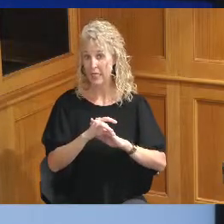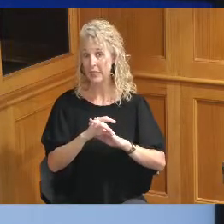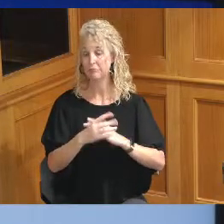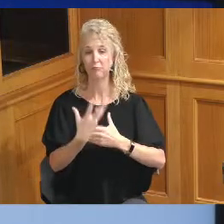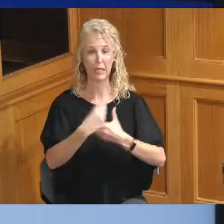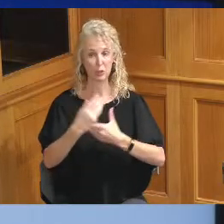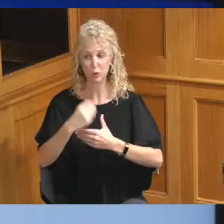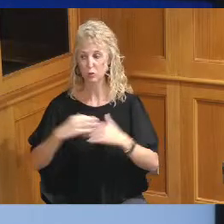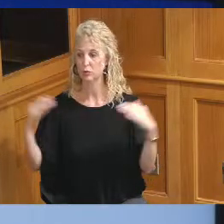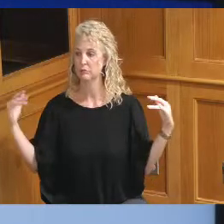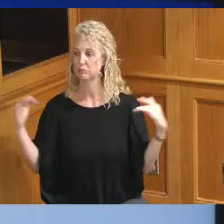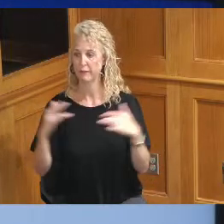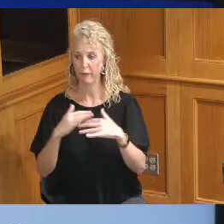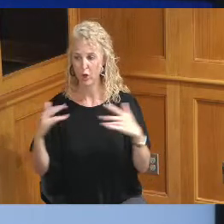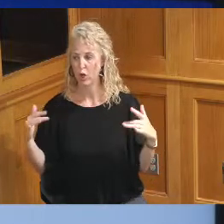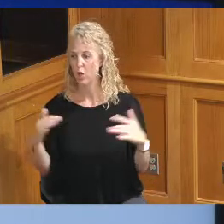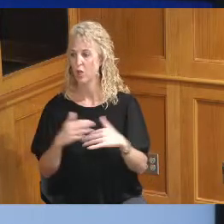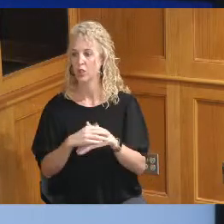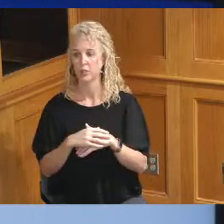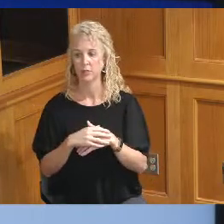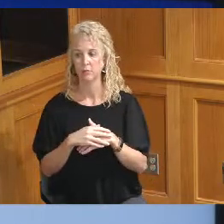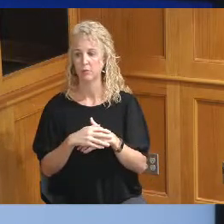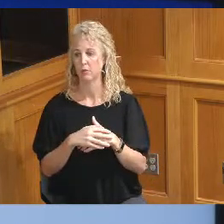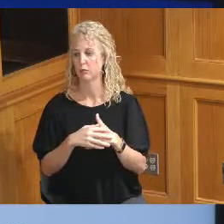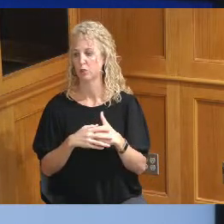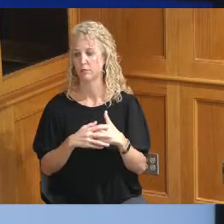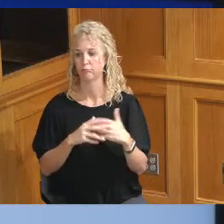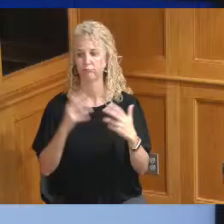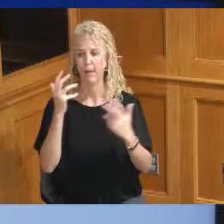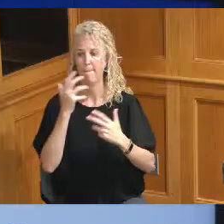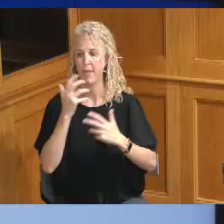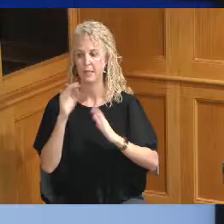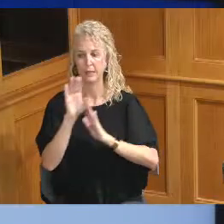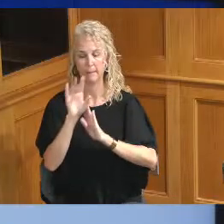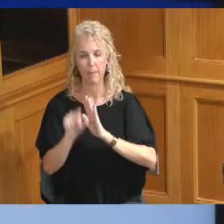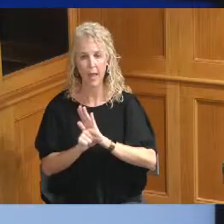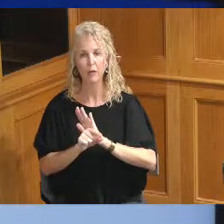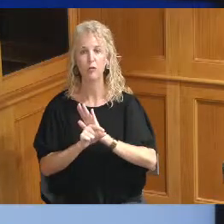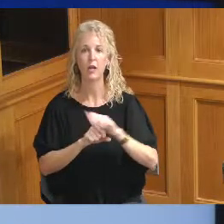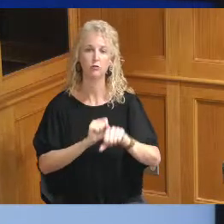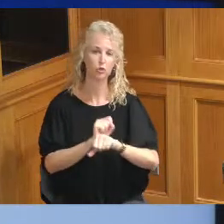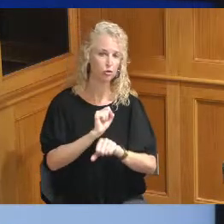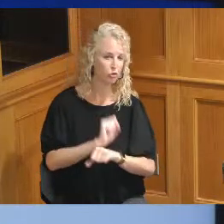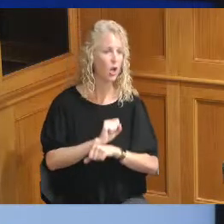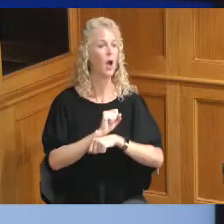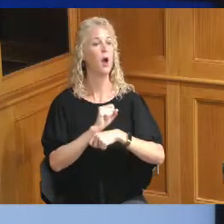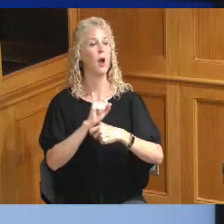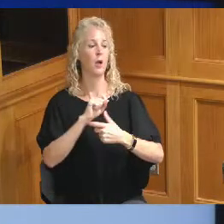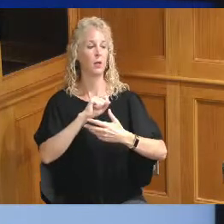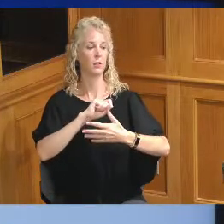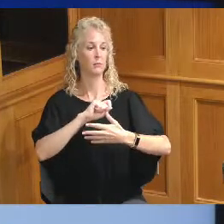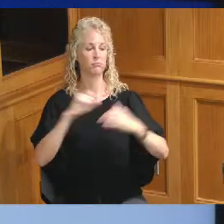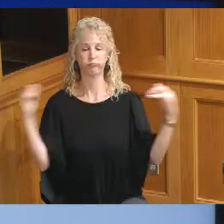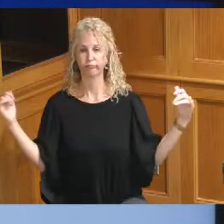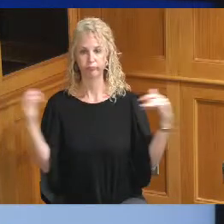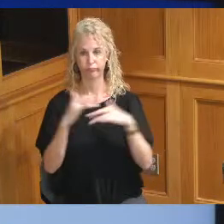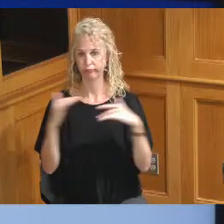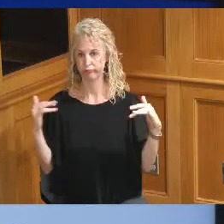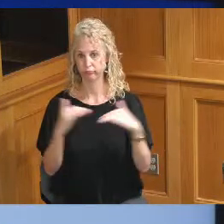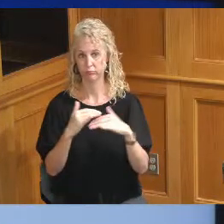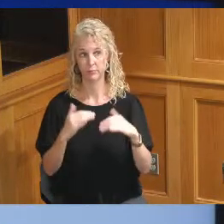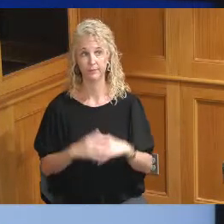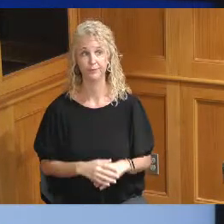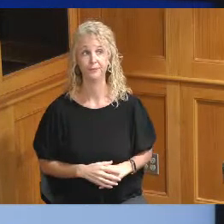inclusive and diverse of, again, the great backgrounds and industries and people and locations throughout our county. What